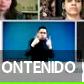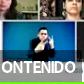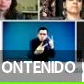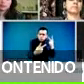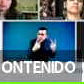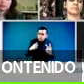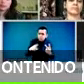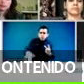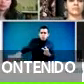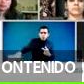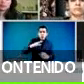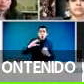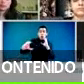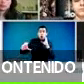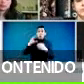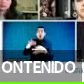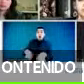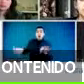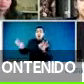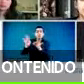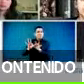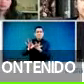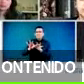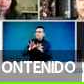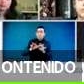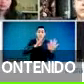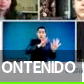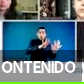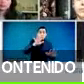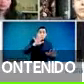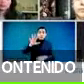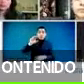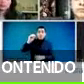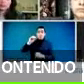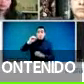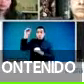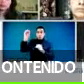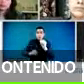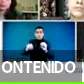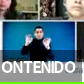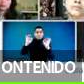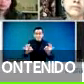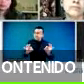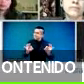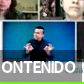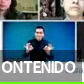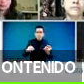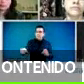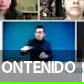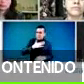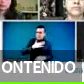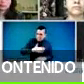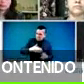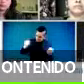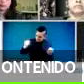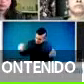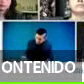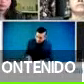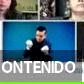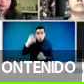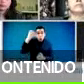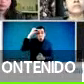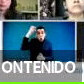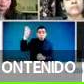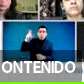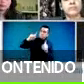and governments should emphasize on flagging it in the media. At that time, in 1995, we didn't have smartphones